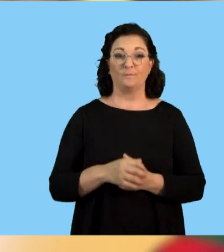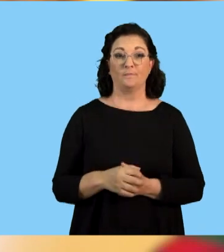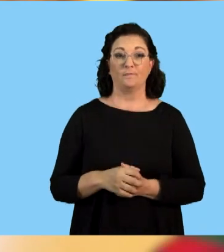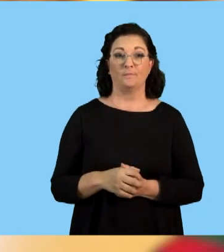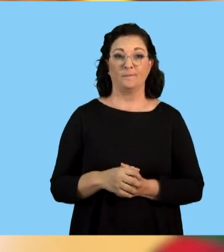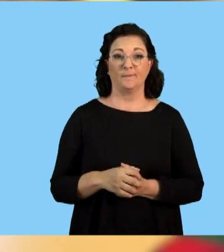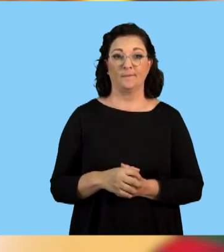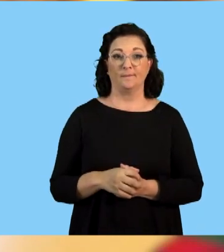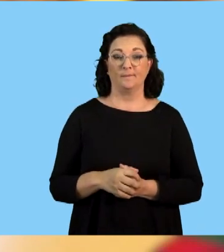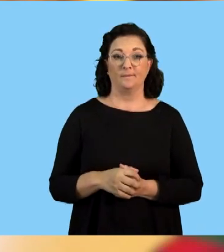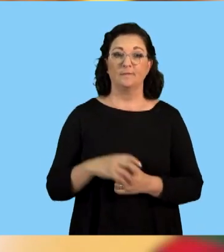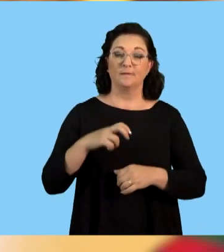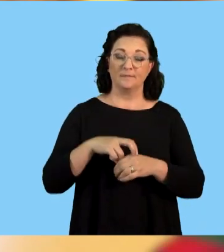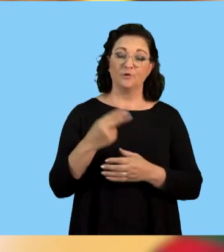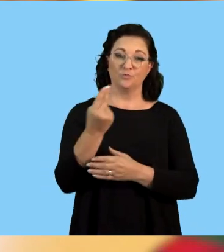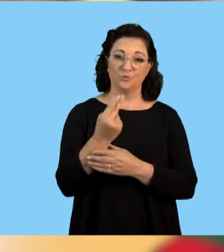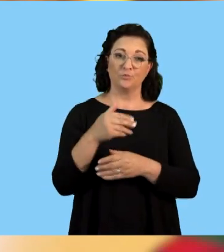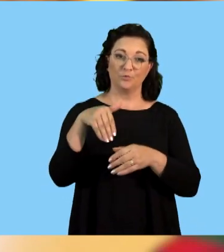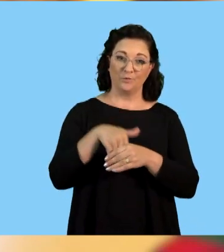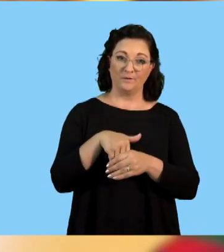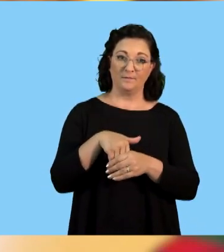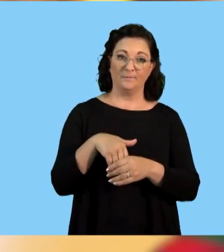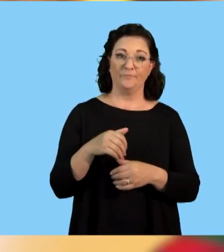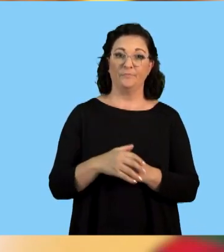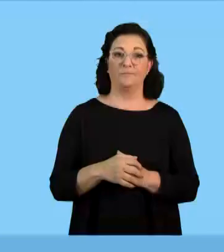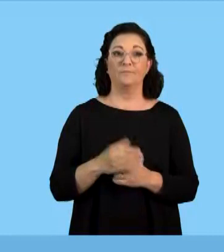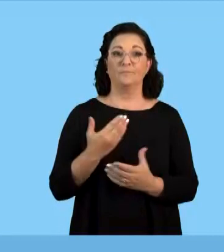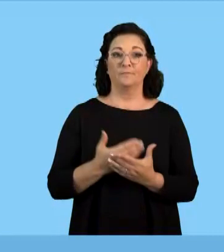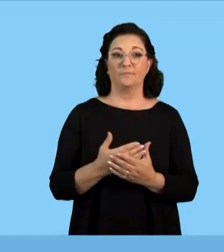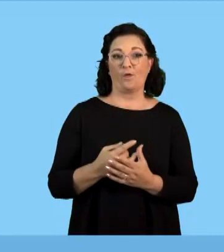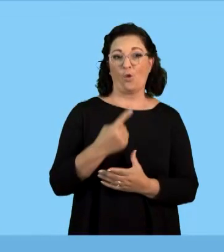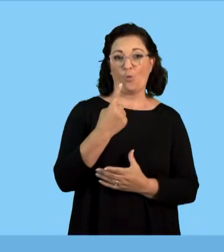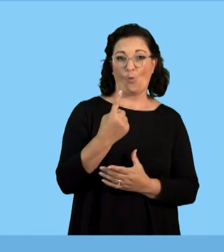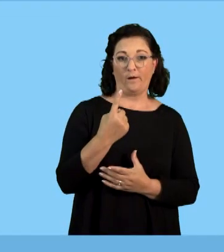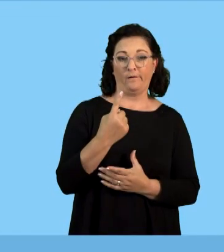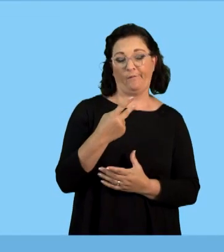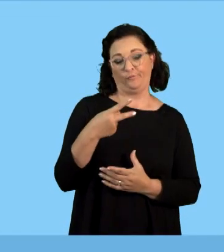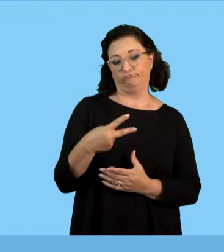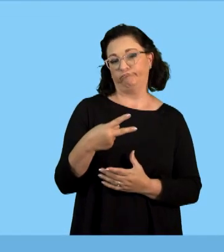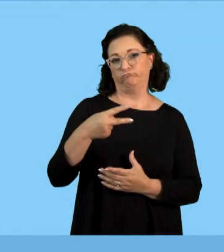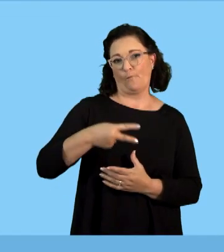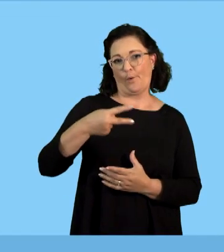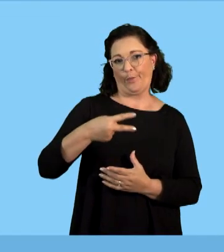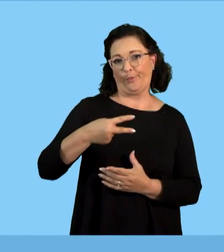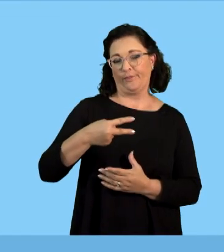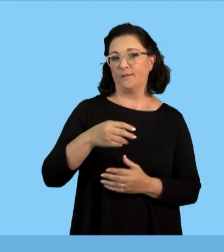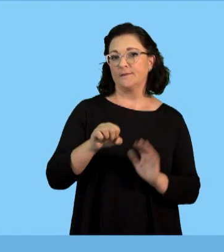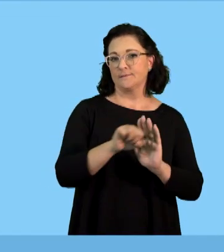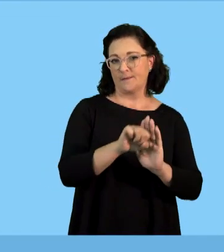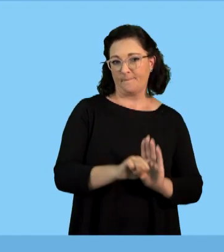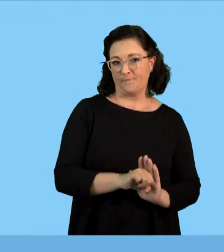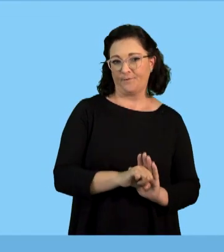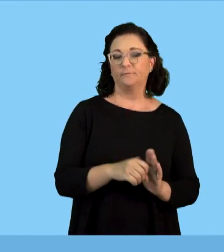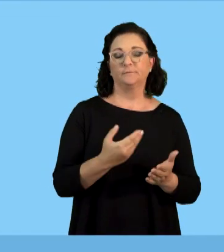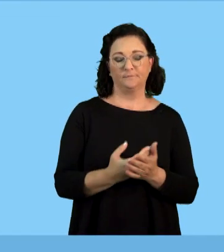symbol for a resistor that you need to draw in an electric circuit, should either be one of these two things, because both of them, they